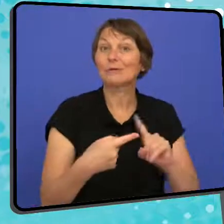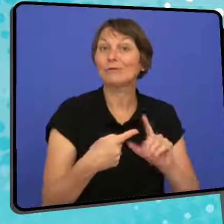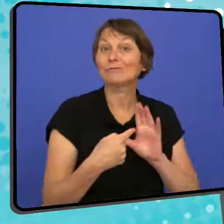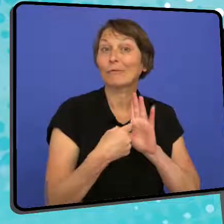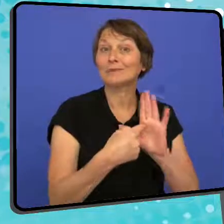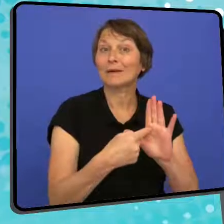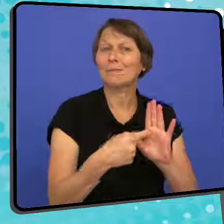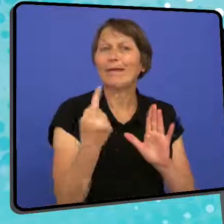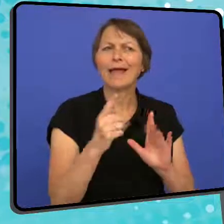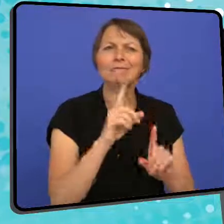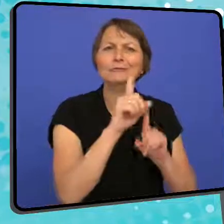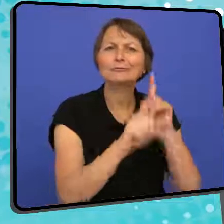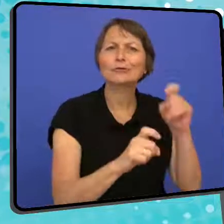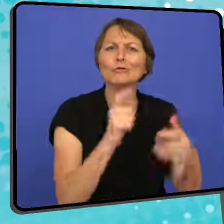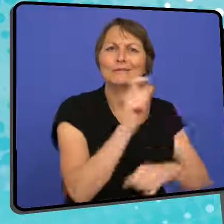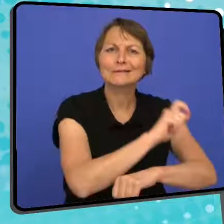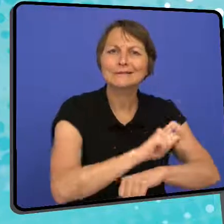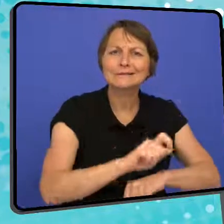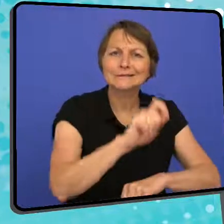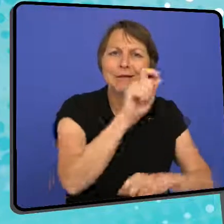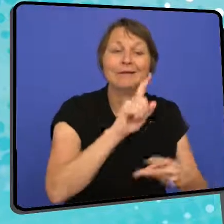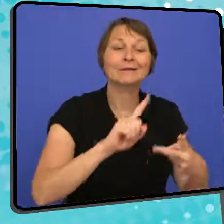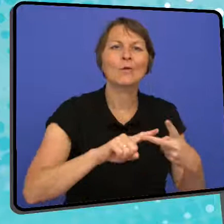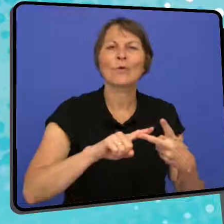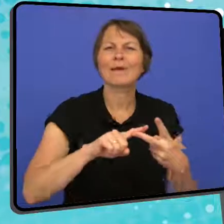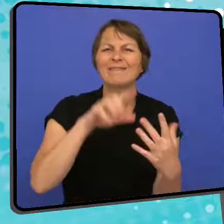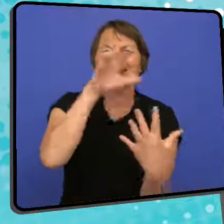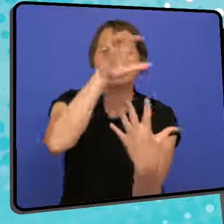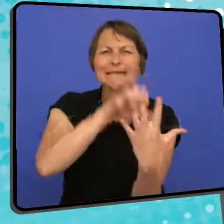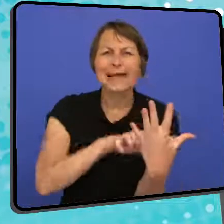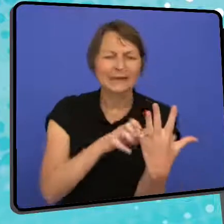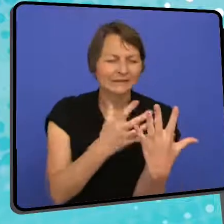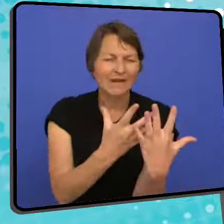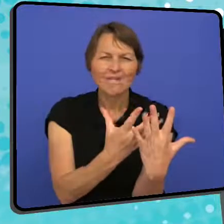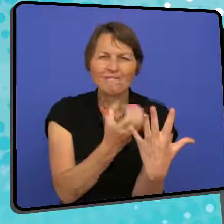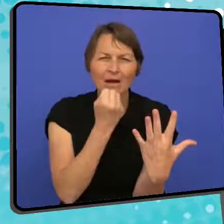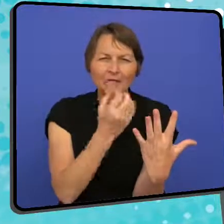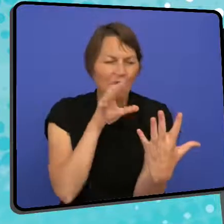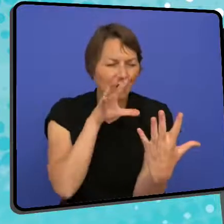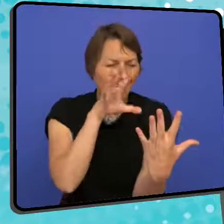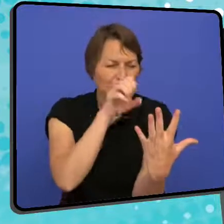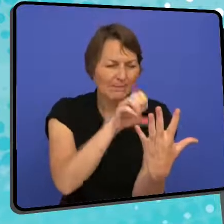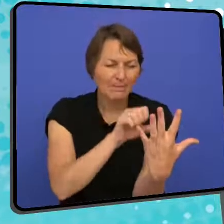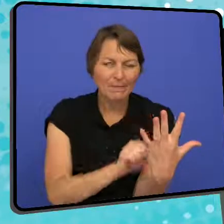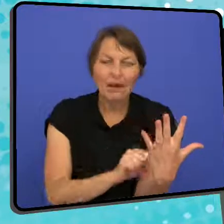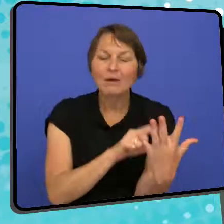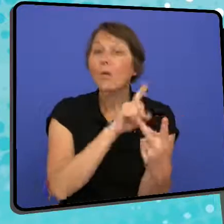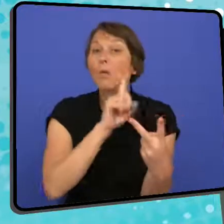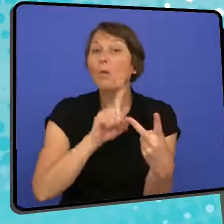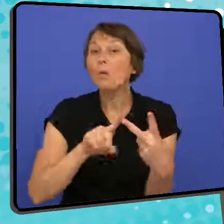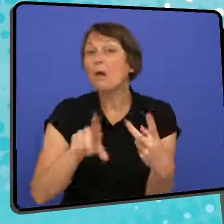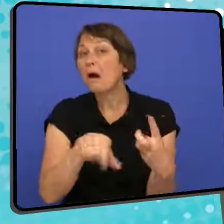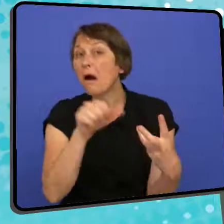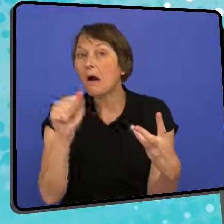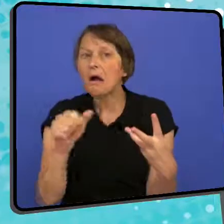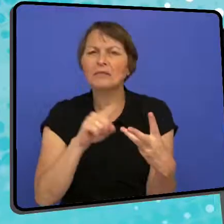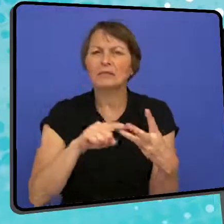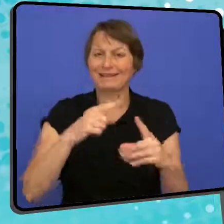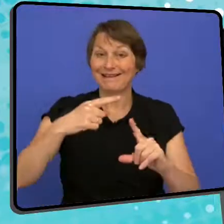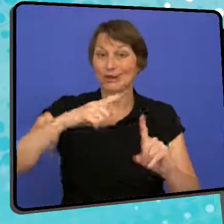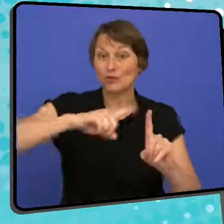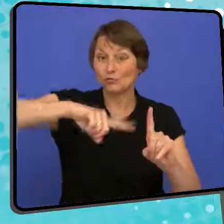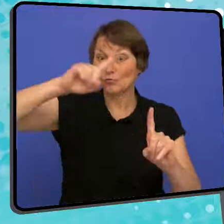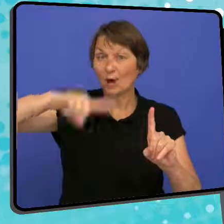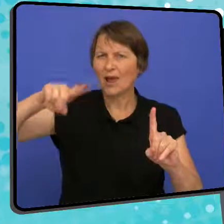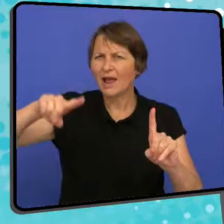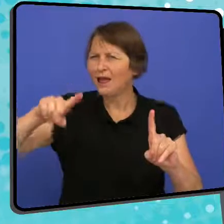statistics. You have text mining to discover emotions within surveys, or you have graph analytics to discover